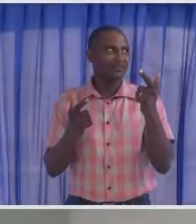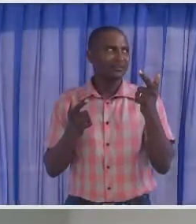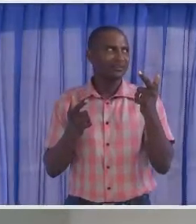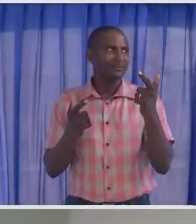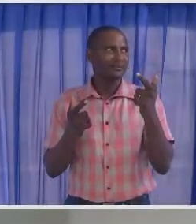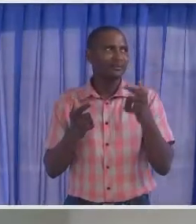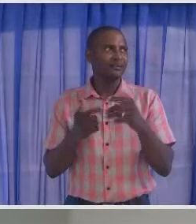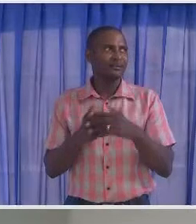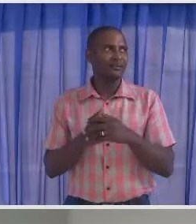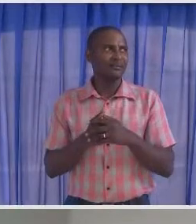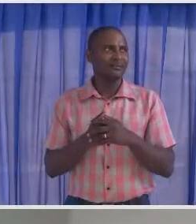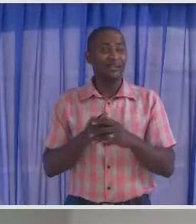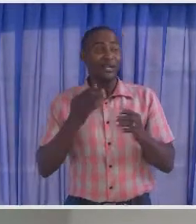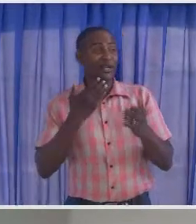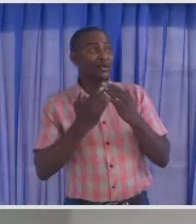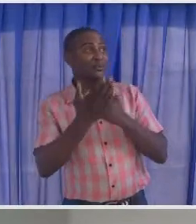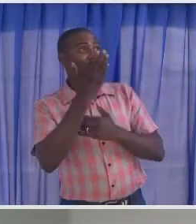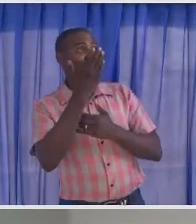Good morning.